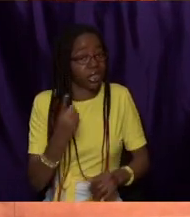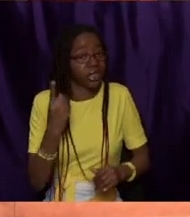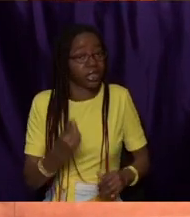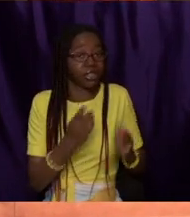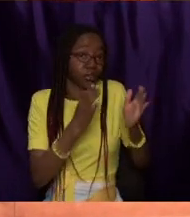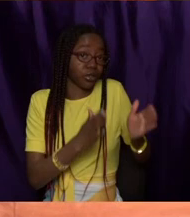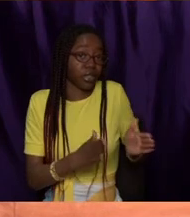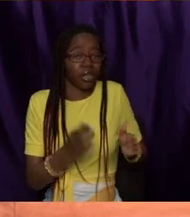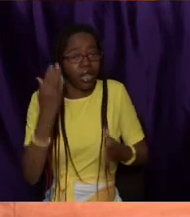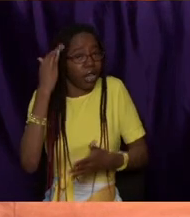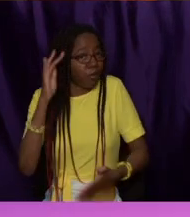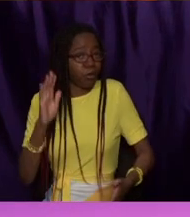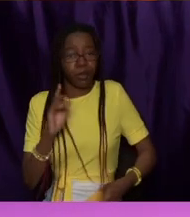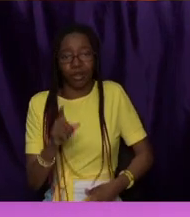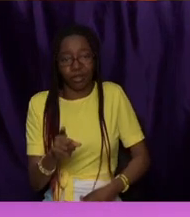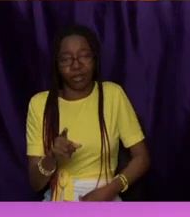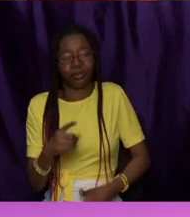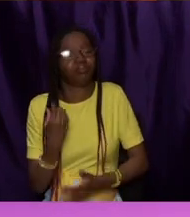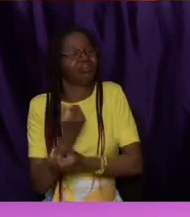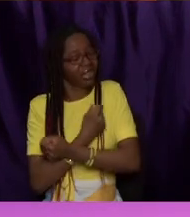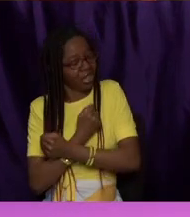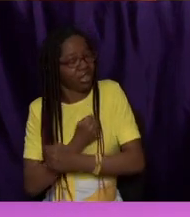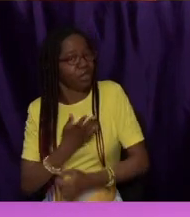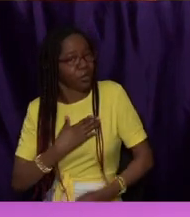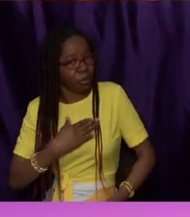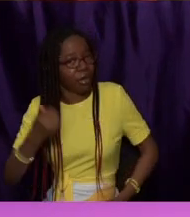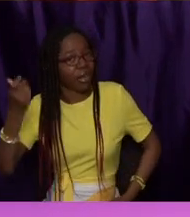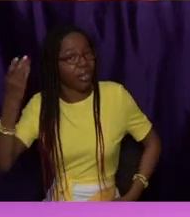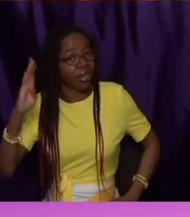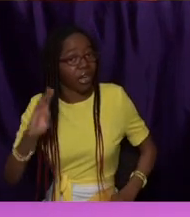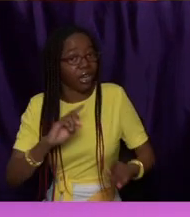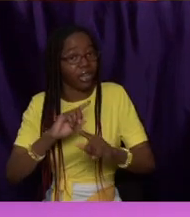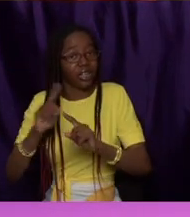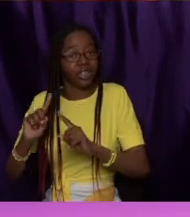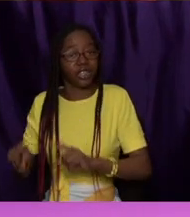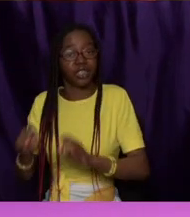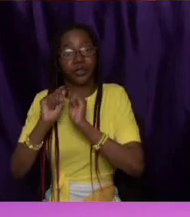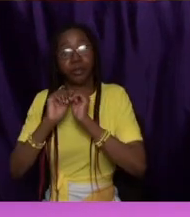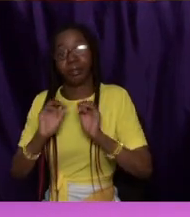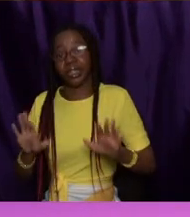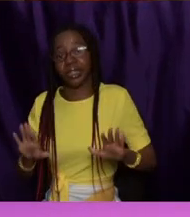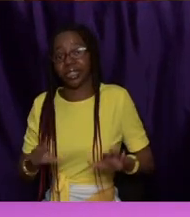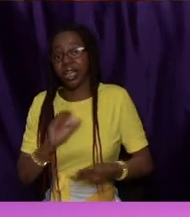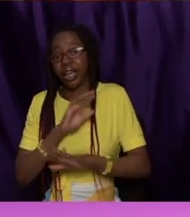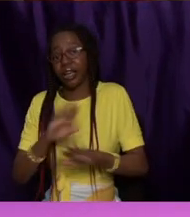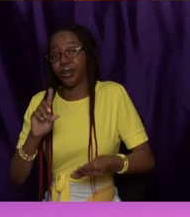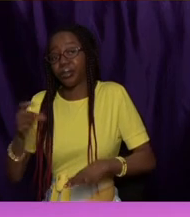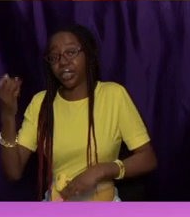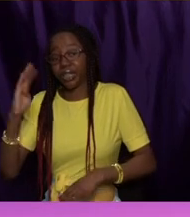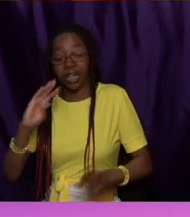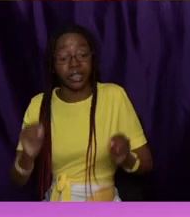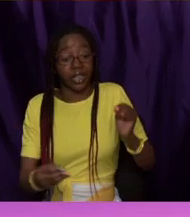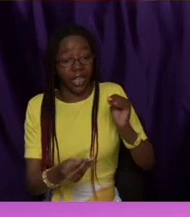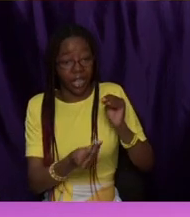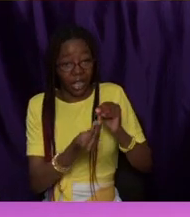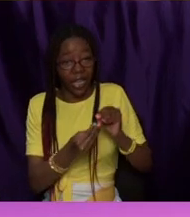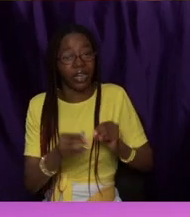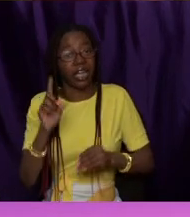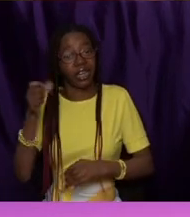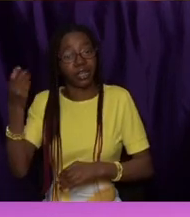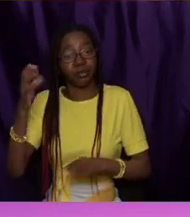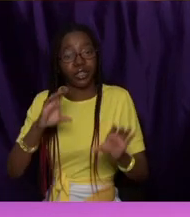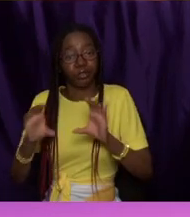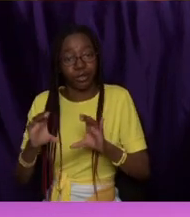I don't know about you, but I love when my God does multiplication. I don't need God to add. I need God to do